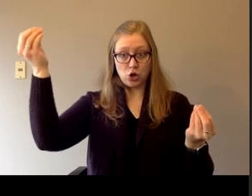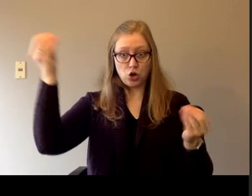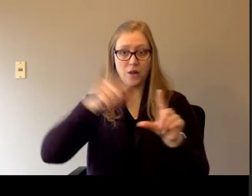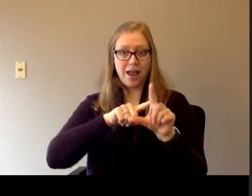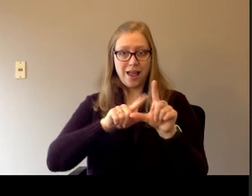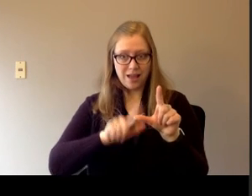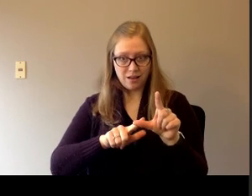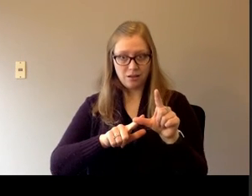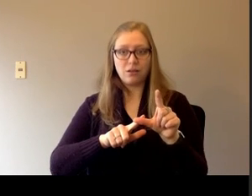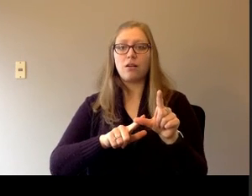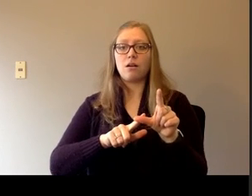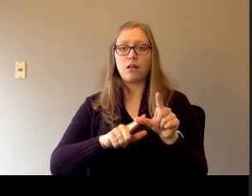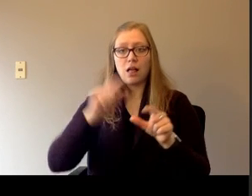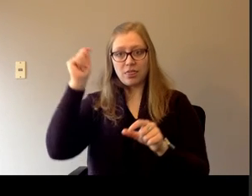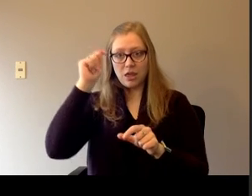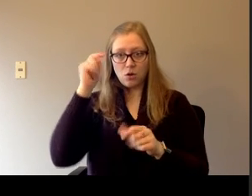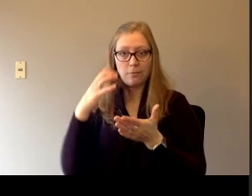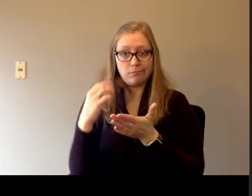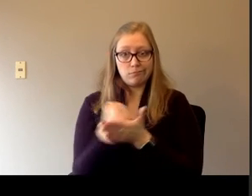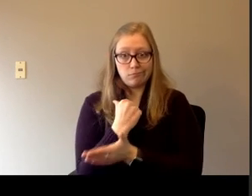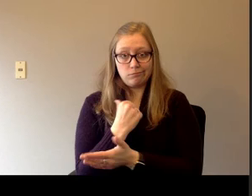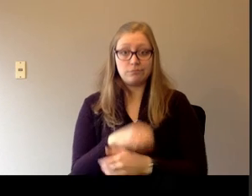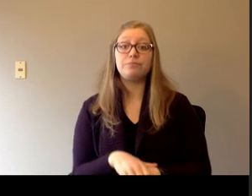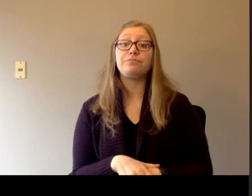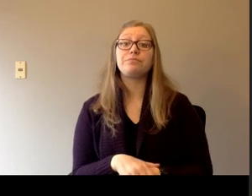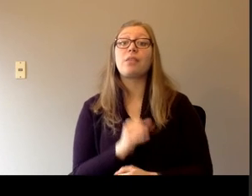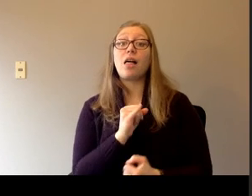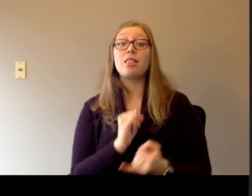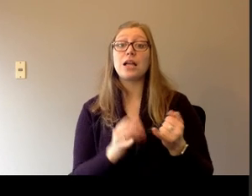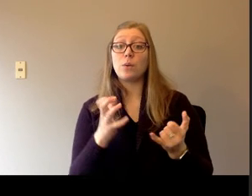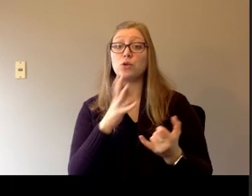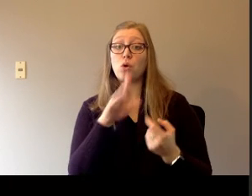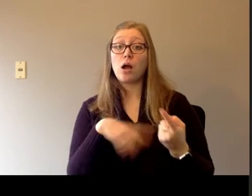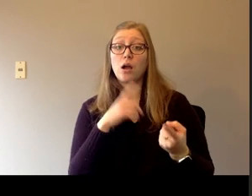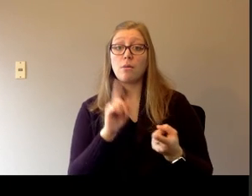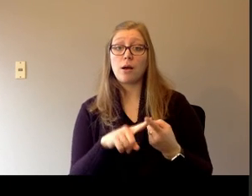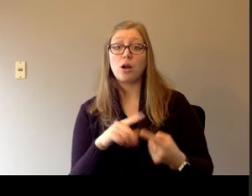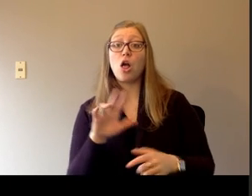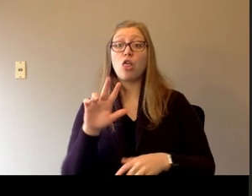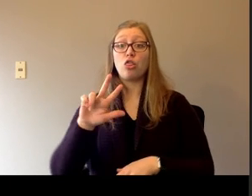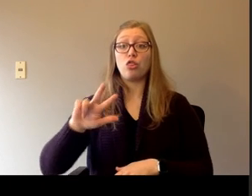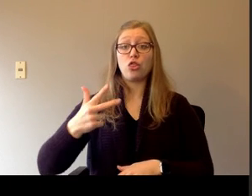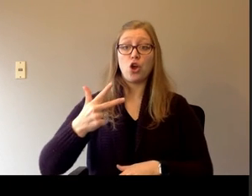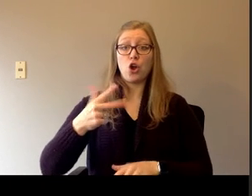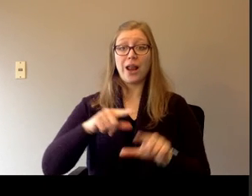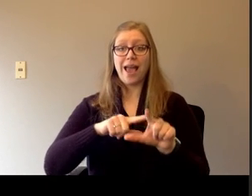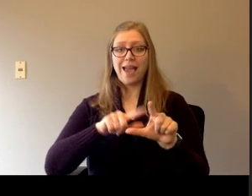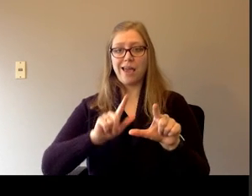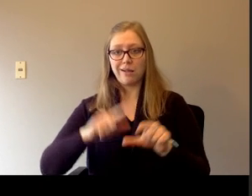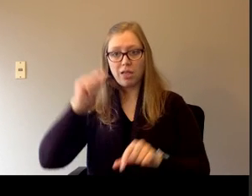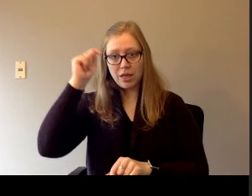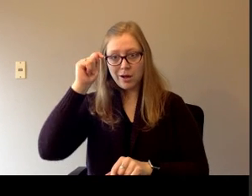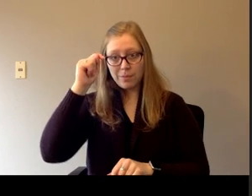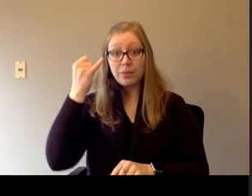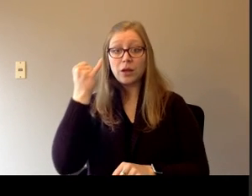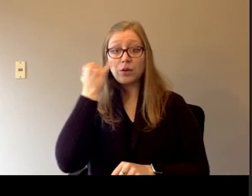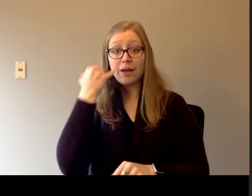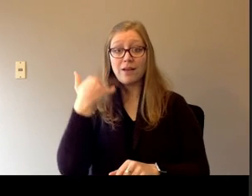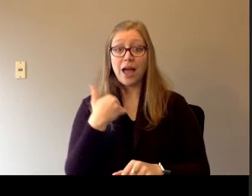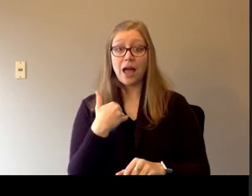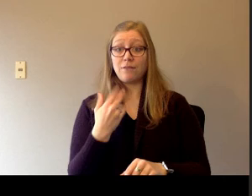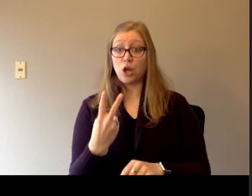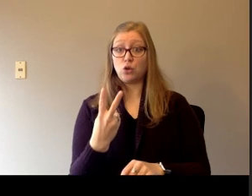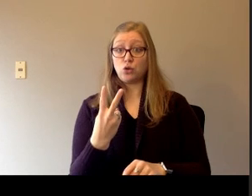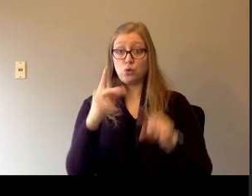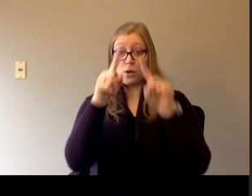theorem we're going to talk about is called the third angle theorem. And it simply says that if I have two triangles and I know that two of the angles in the